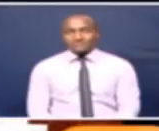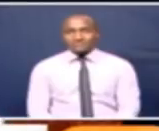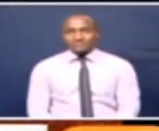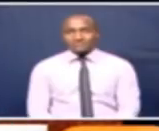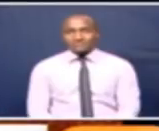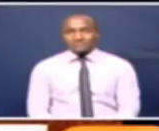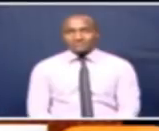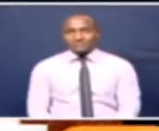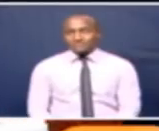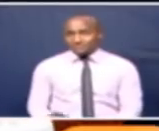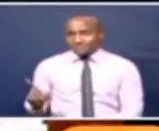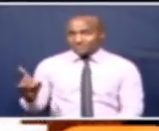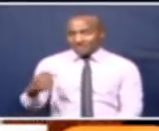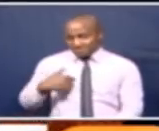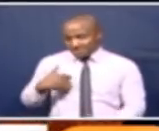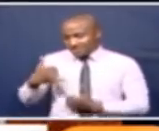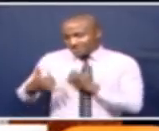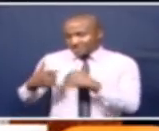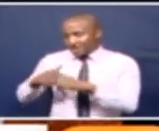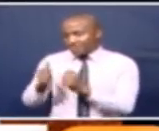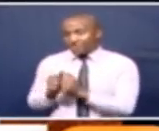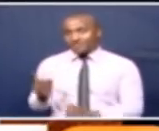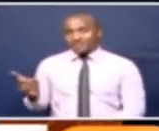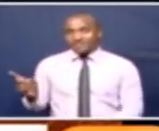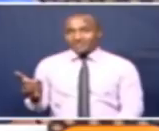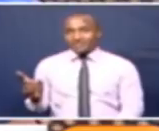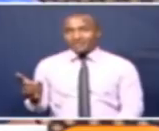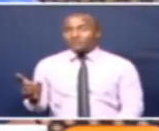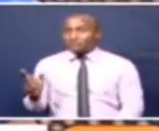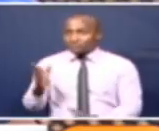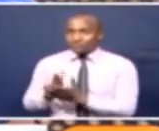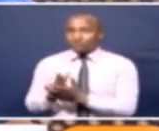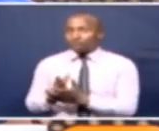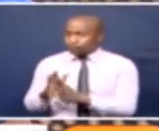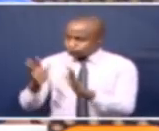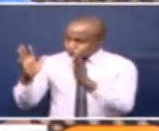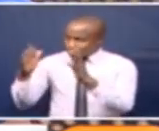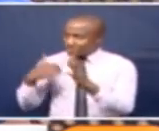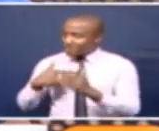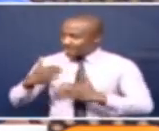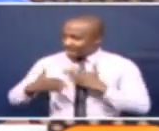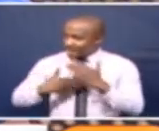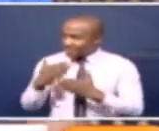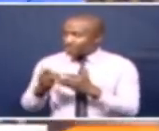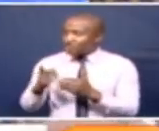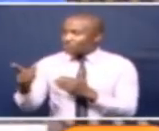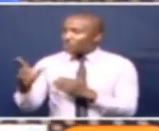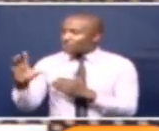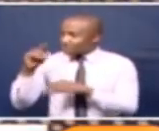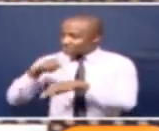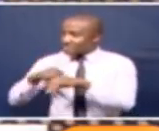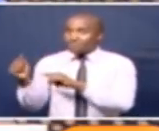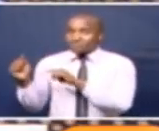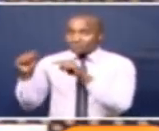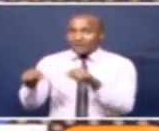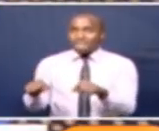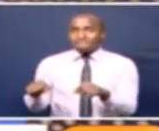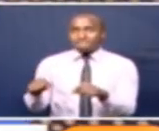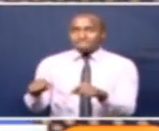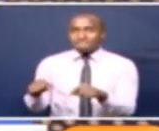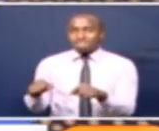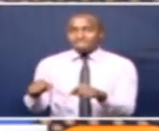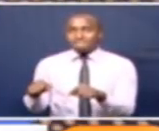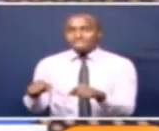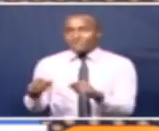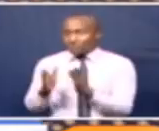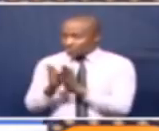this is my moment as well. I'm really proud of you. I celebrate you, and I'm so glad you found time to be with us today. Of course, together with